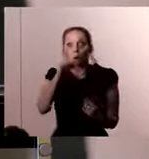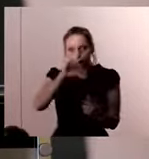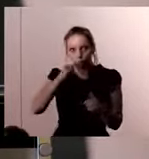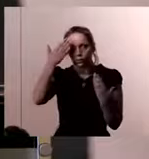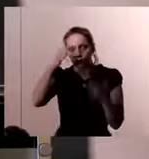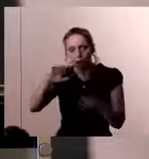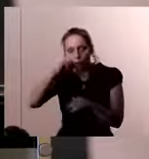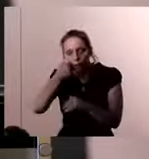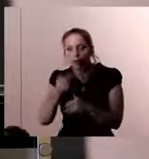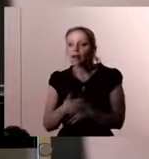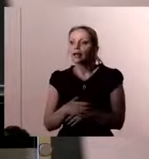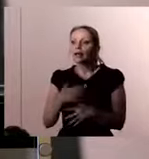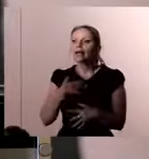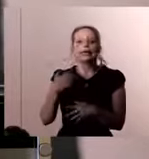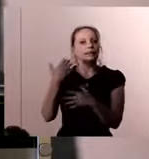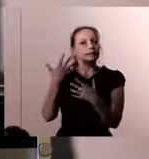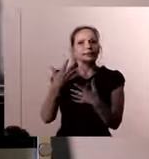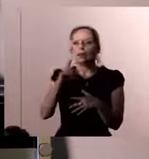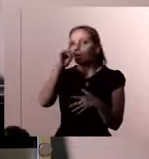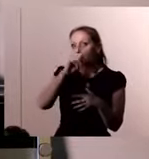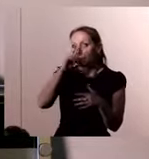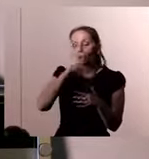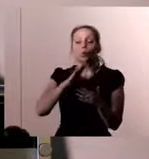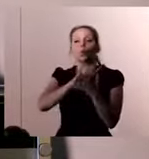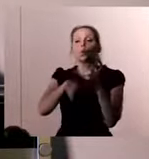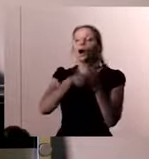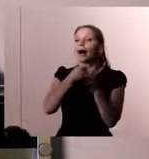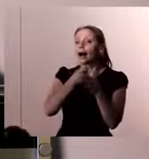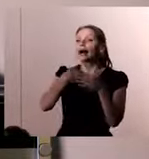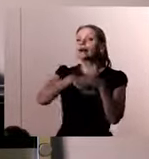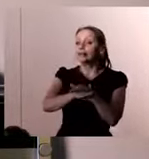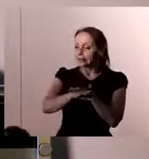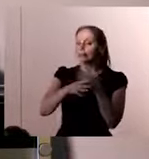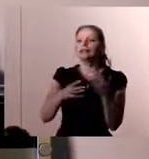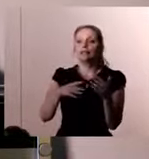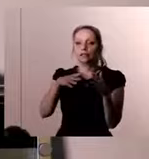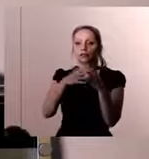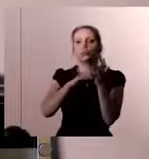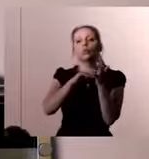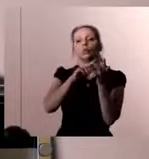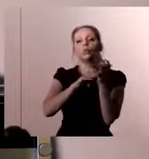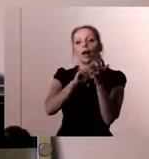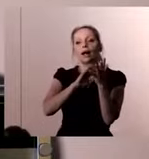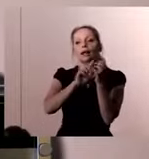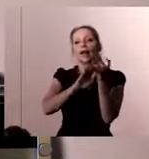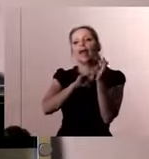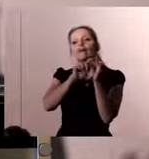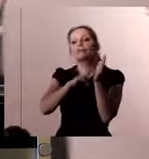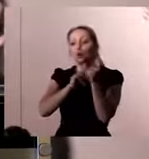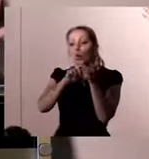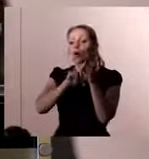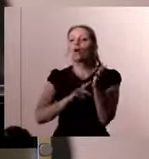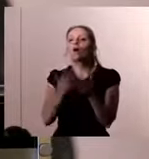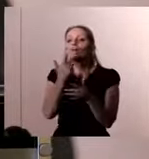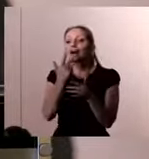releasing fake press releases from the ANZ Bank about Whitehaven Coal and the stock market reacting so fast to it that a